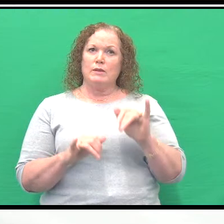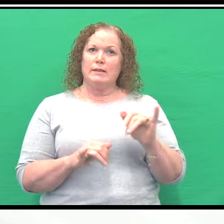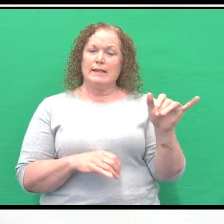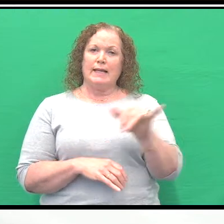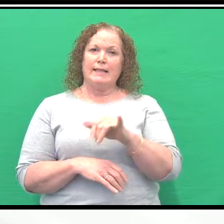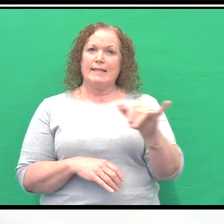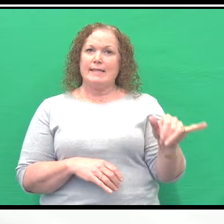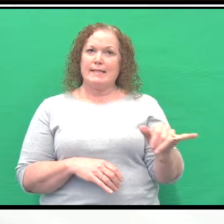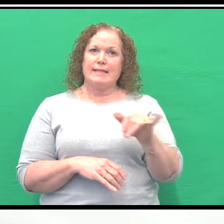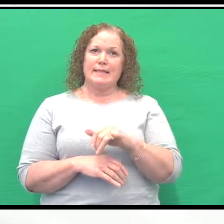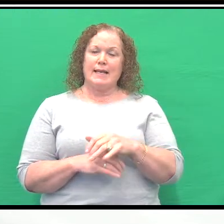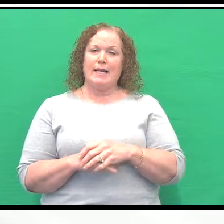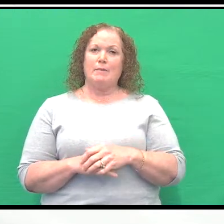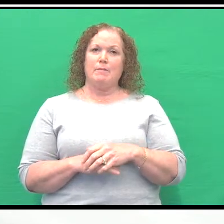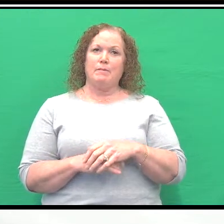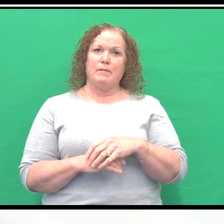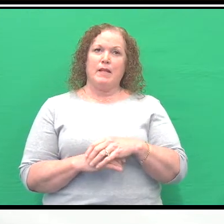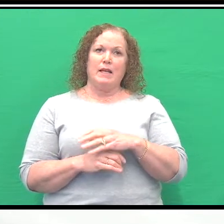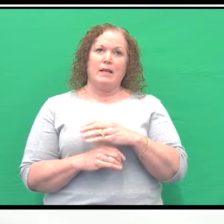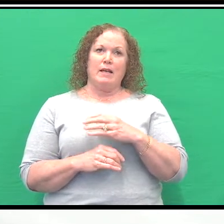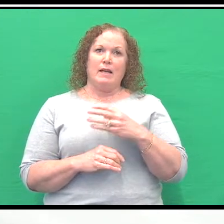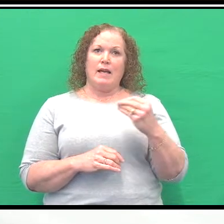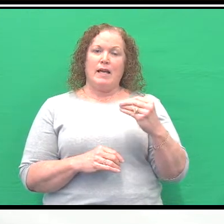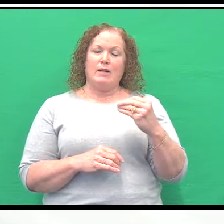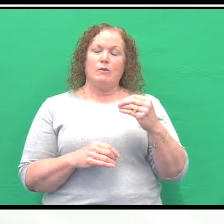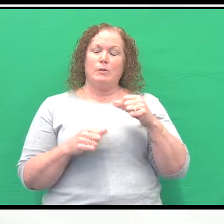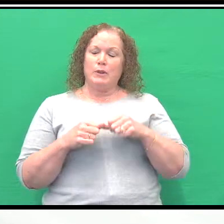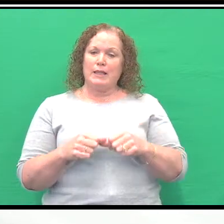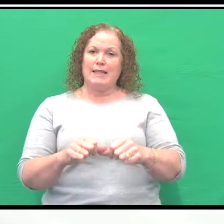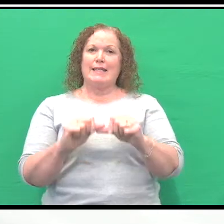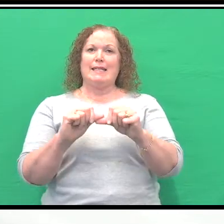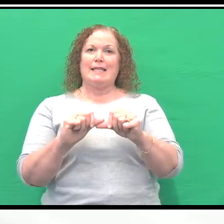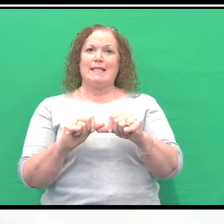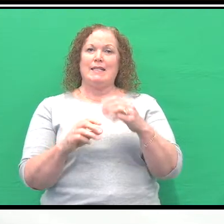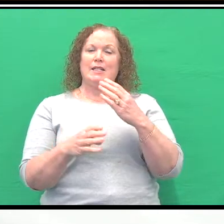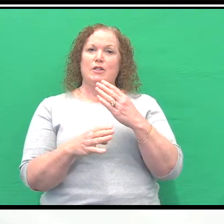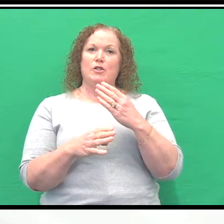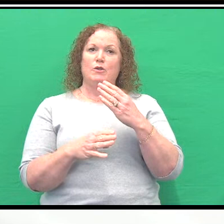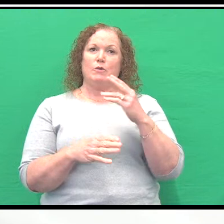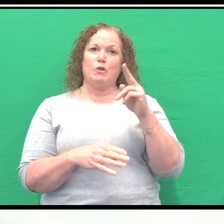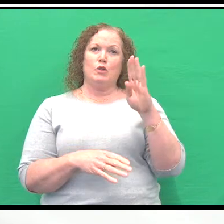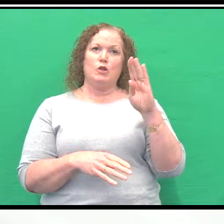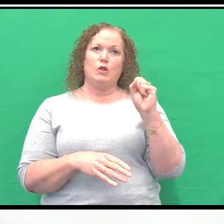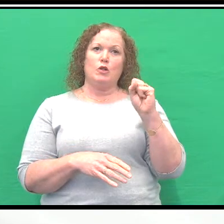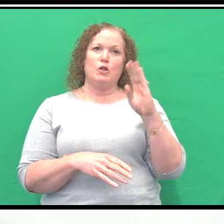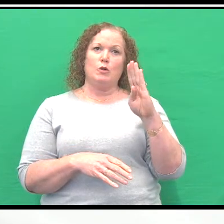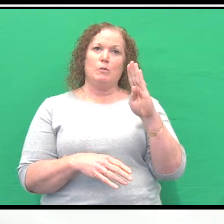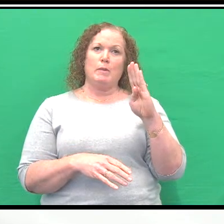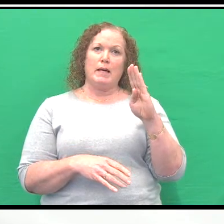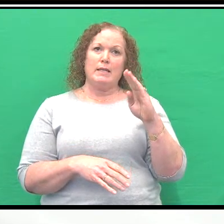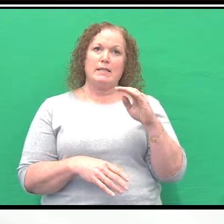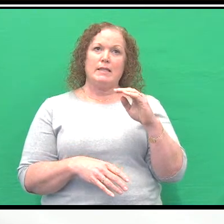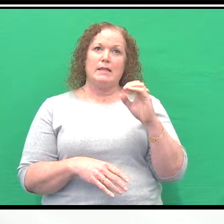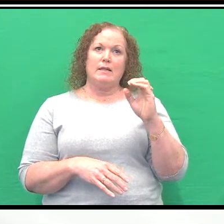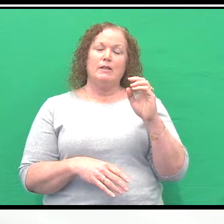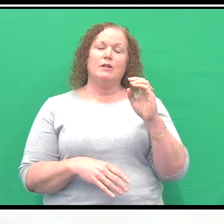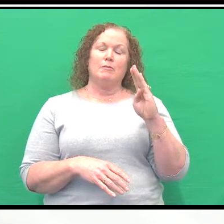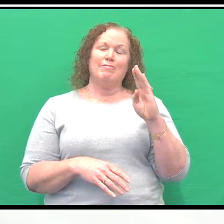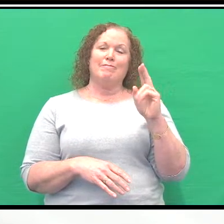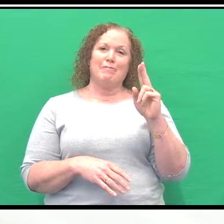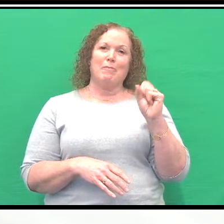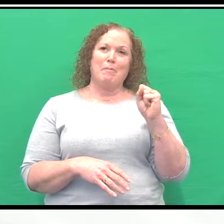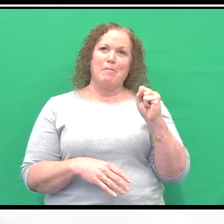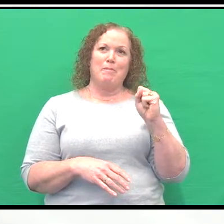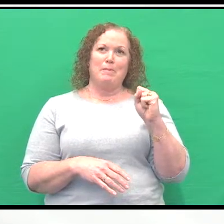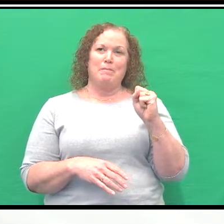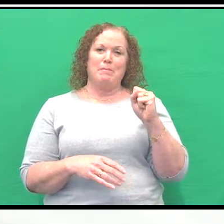education, and so that will continue. Another thing that will be of I won't say concern, but consideration certainly